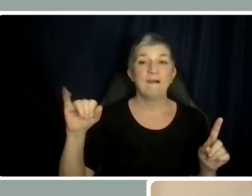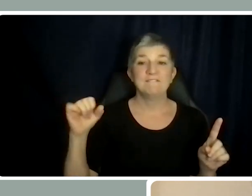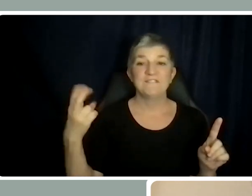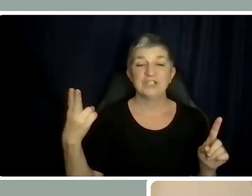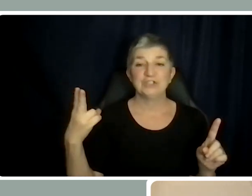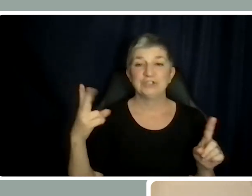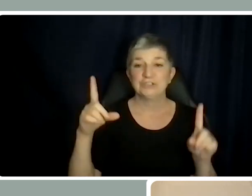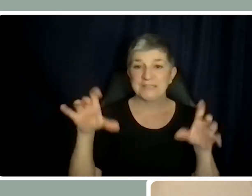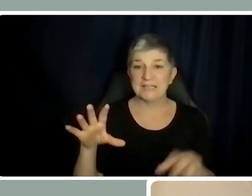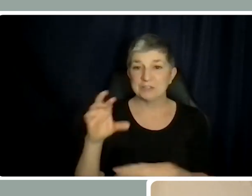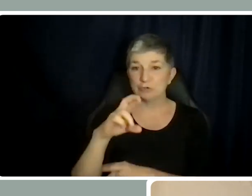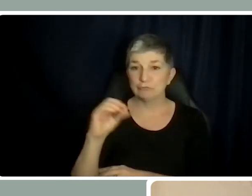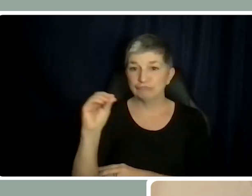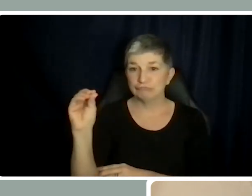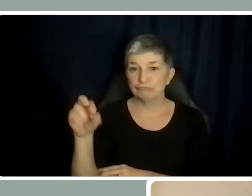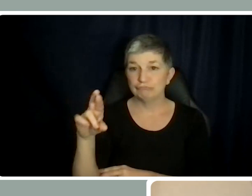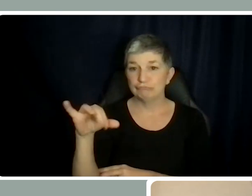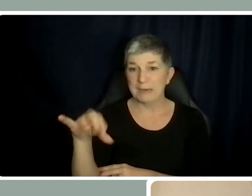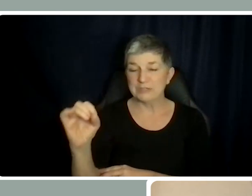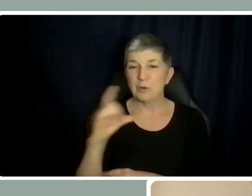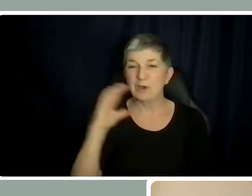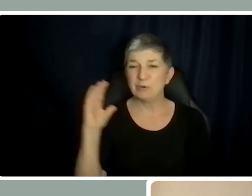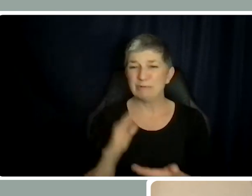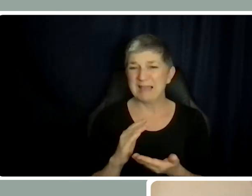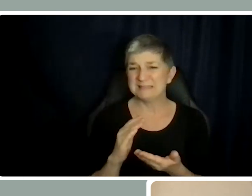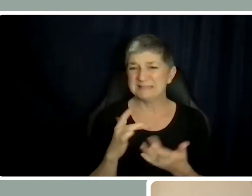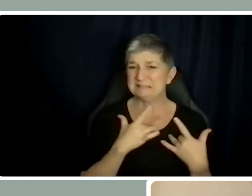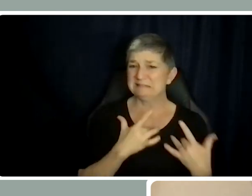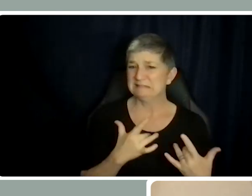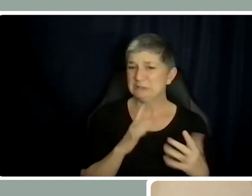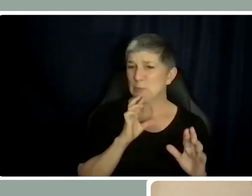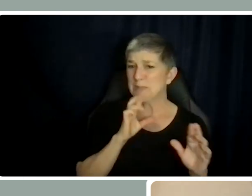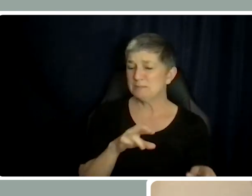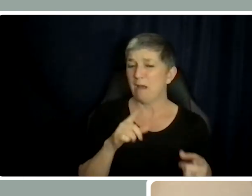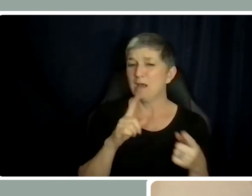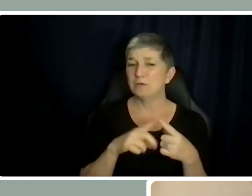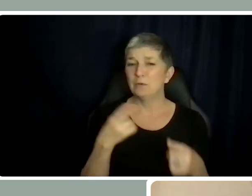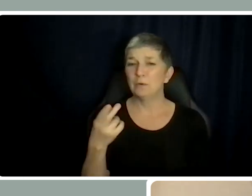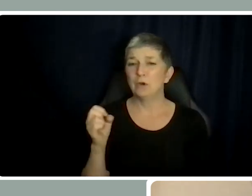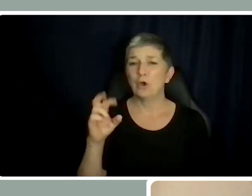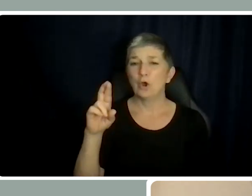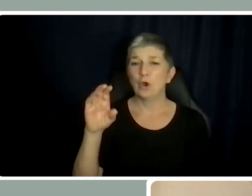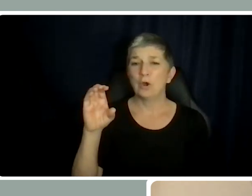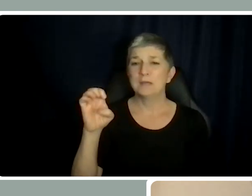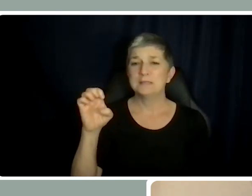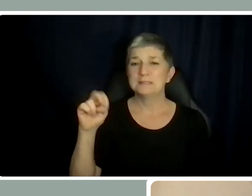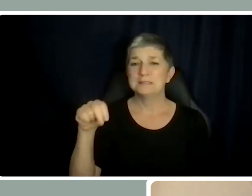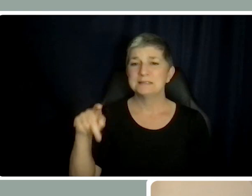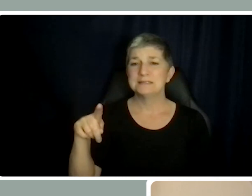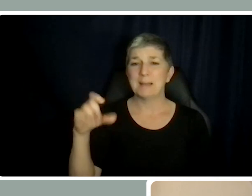ratio, are you less likely to respond to Herceptin in the early stage setting? And is it still